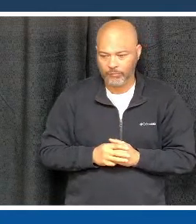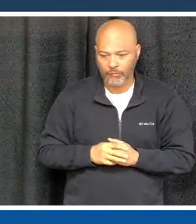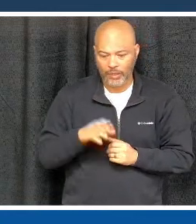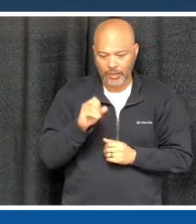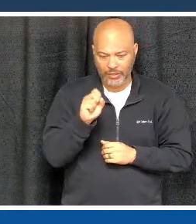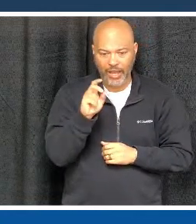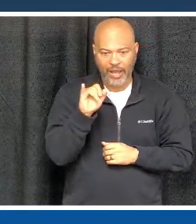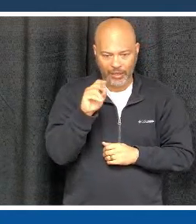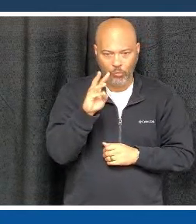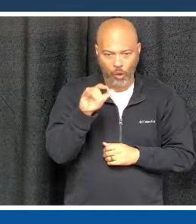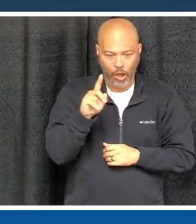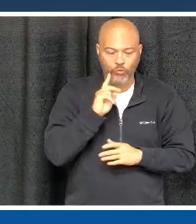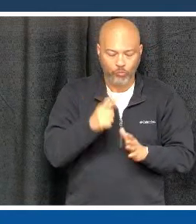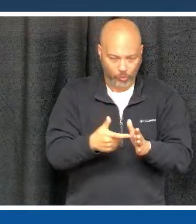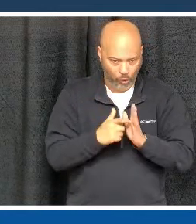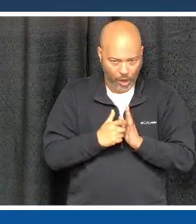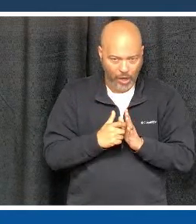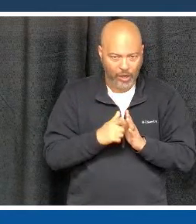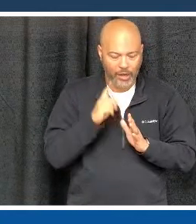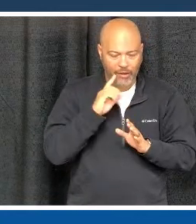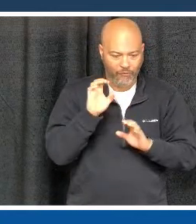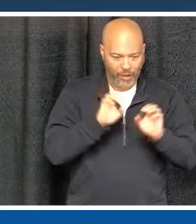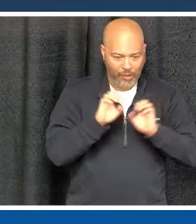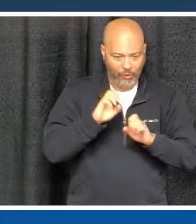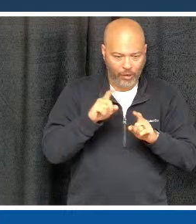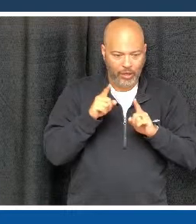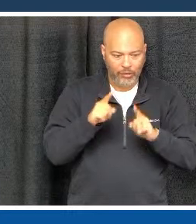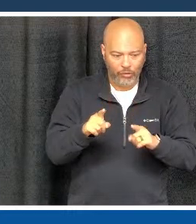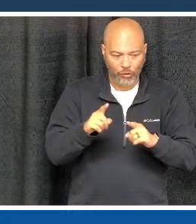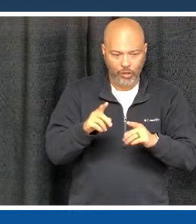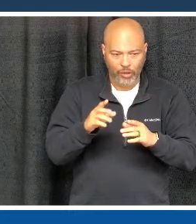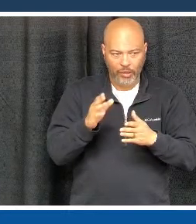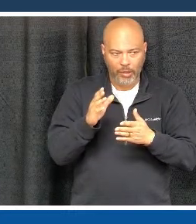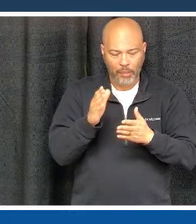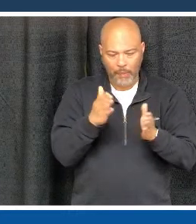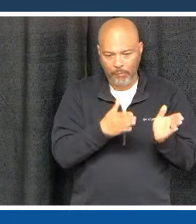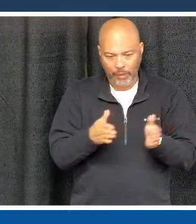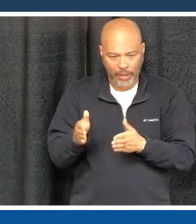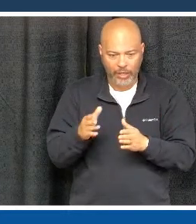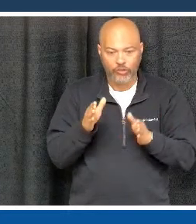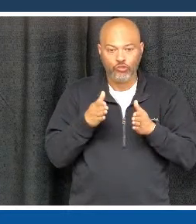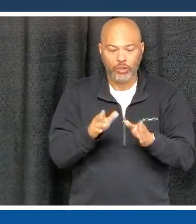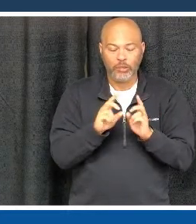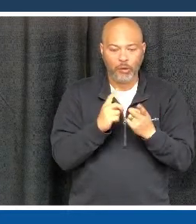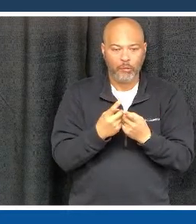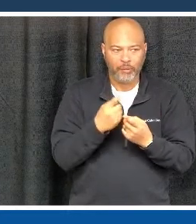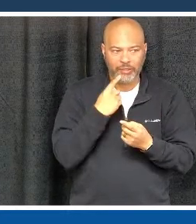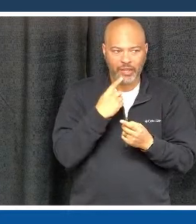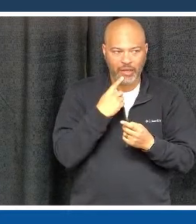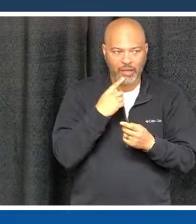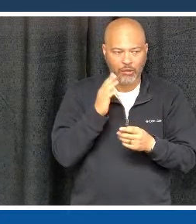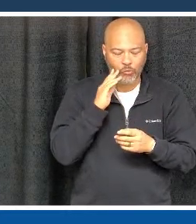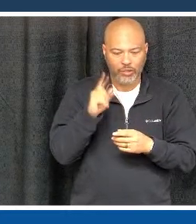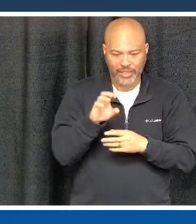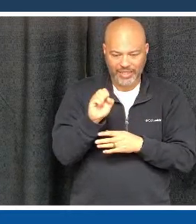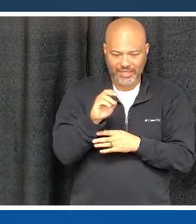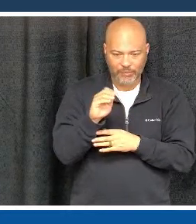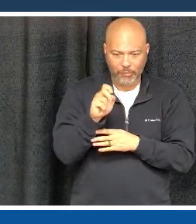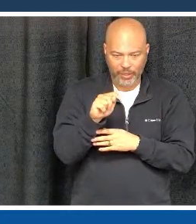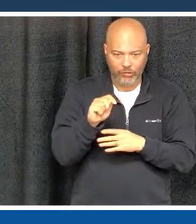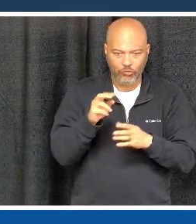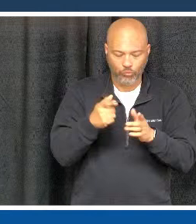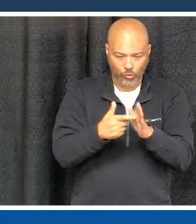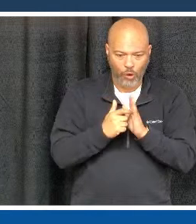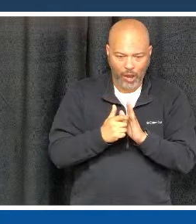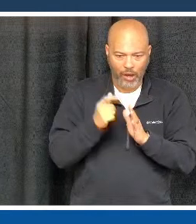Sidewalk would be required and evaluated at the subdivision phase, said the street department, and a drainage easement would be required on the